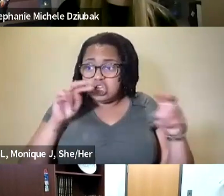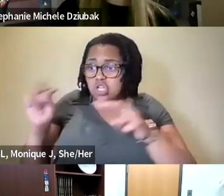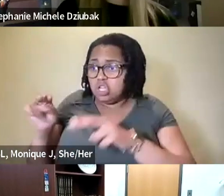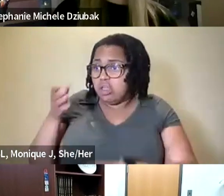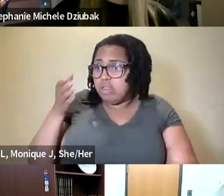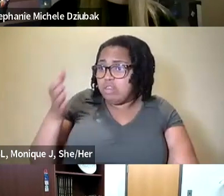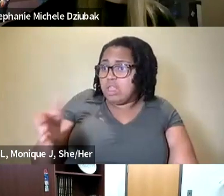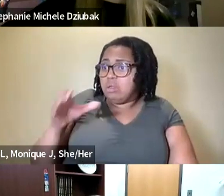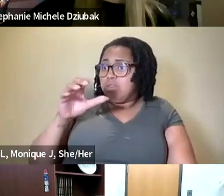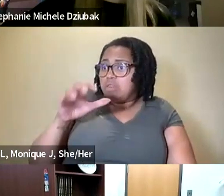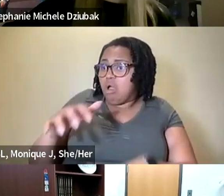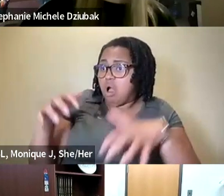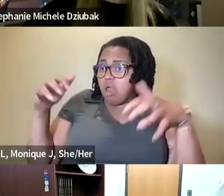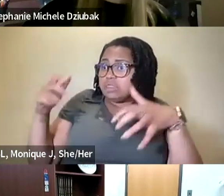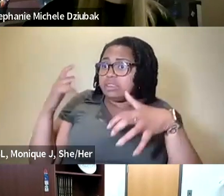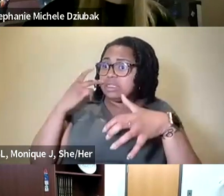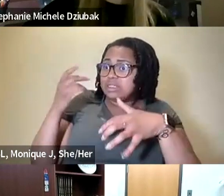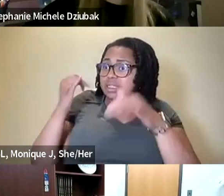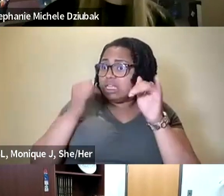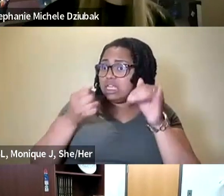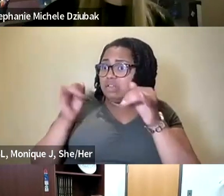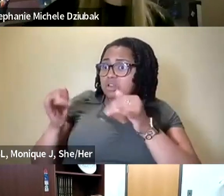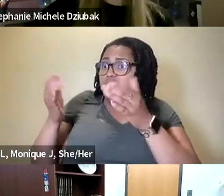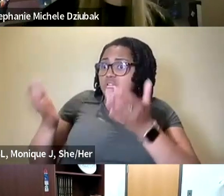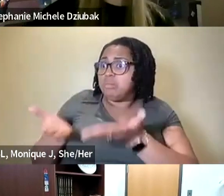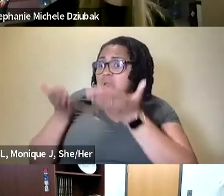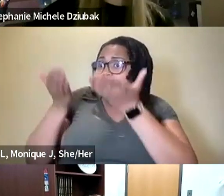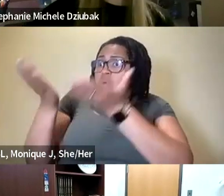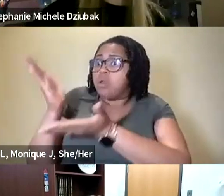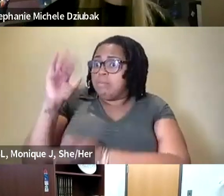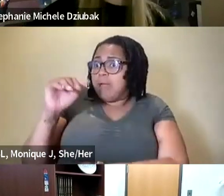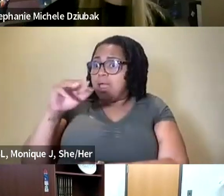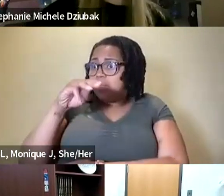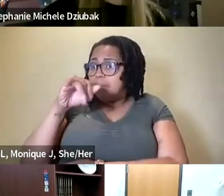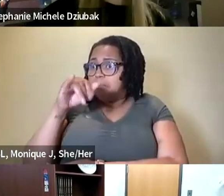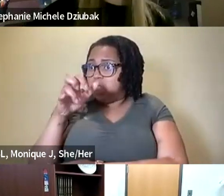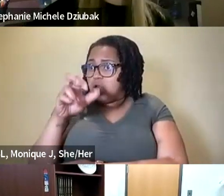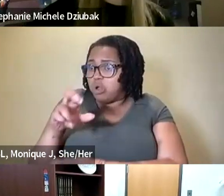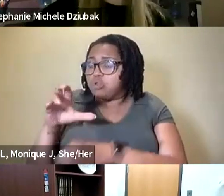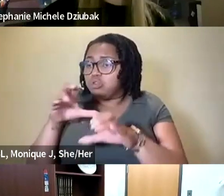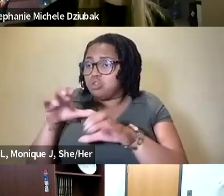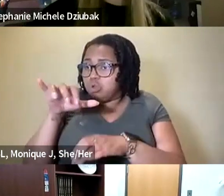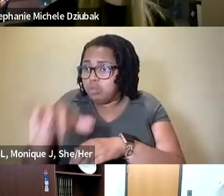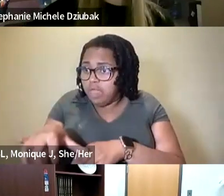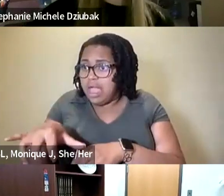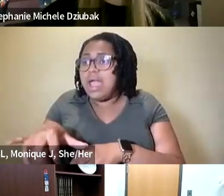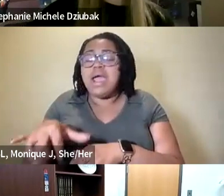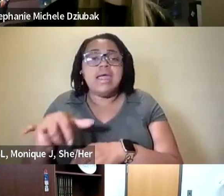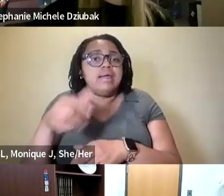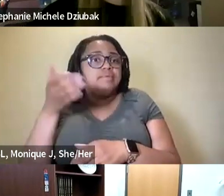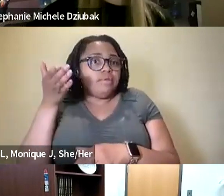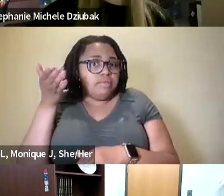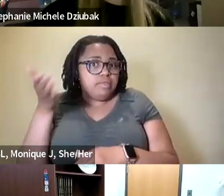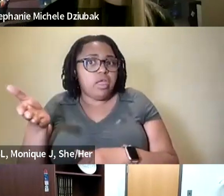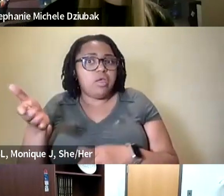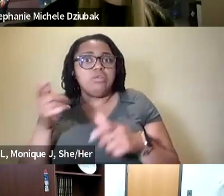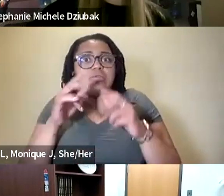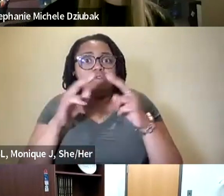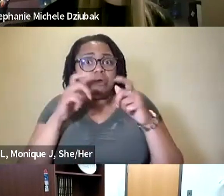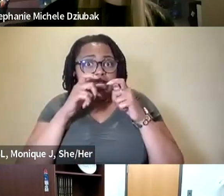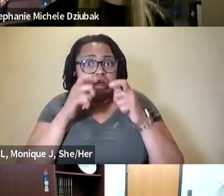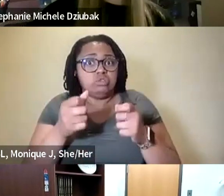those individuals that have been appointed by the mayor to do this very thing, and that they're there and they're extremely interested.